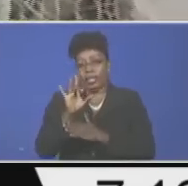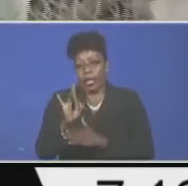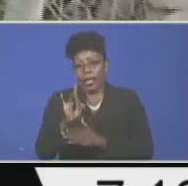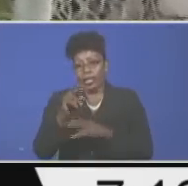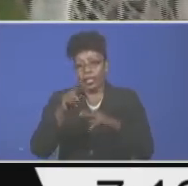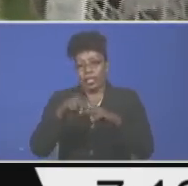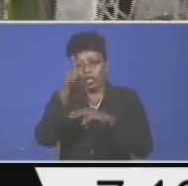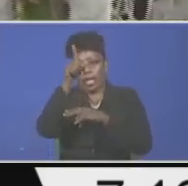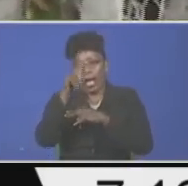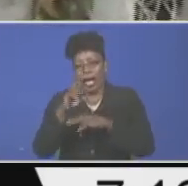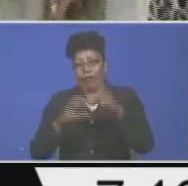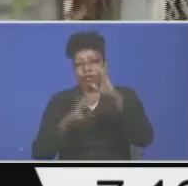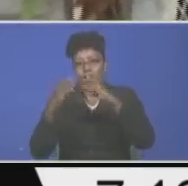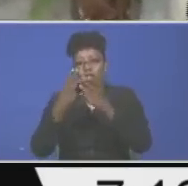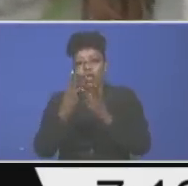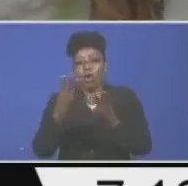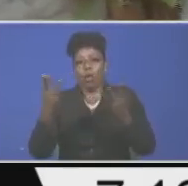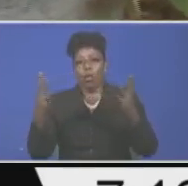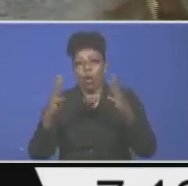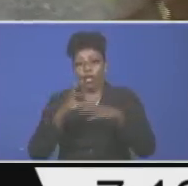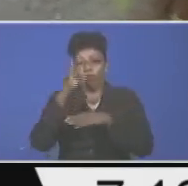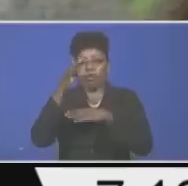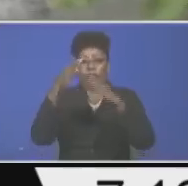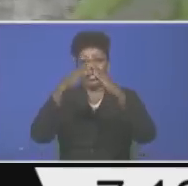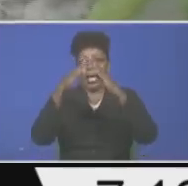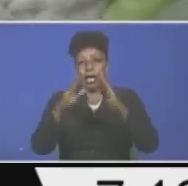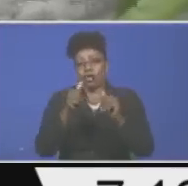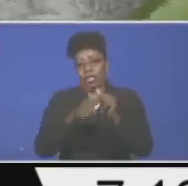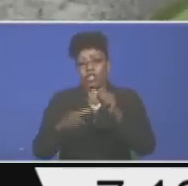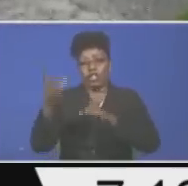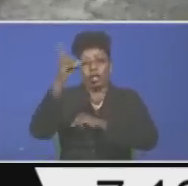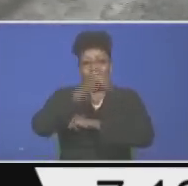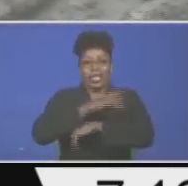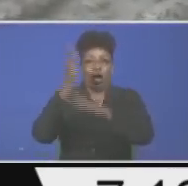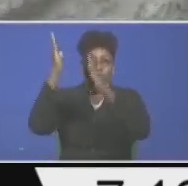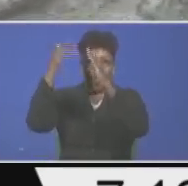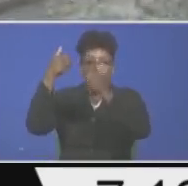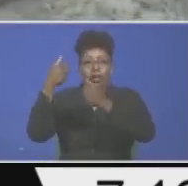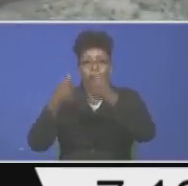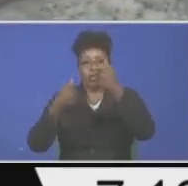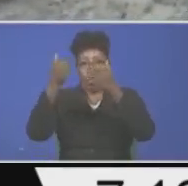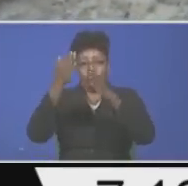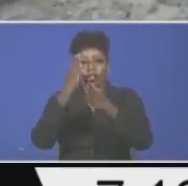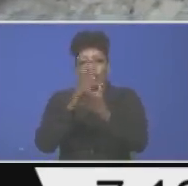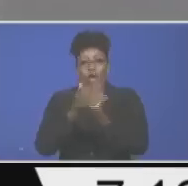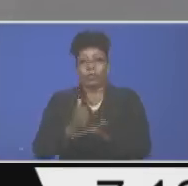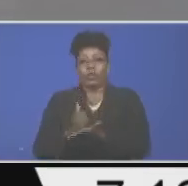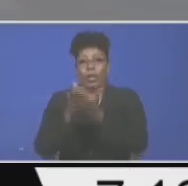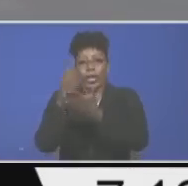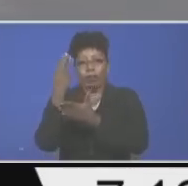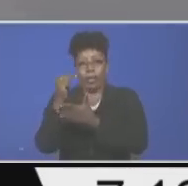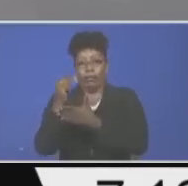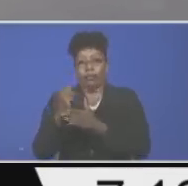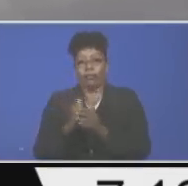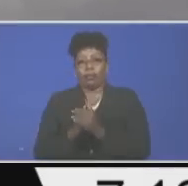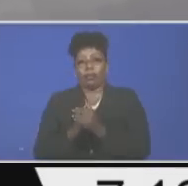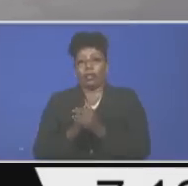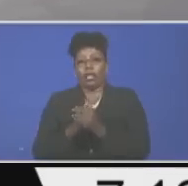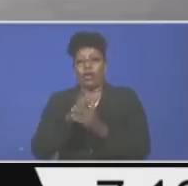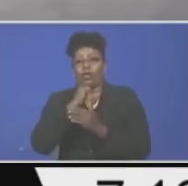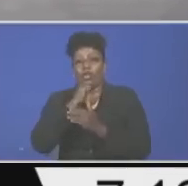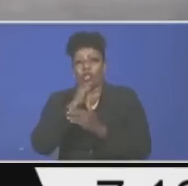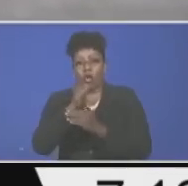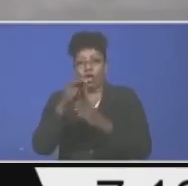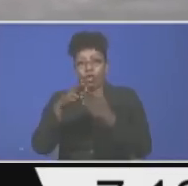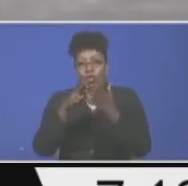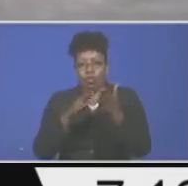on a half-constructed wall right in front of his house every day, hoping motorists will stop and assist him. Barnett was not officially